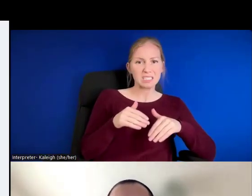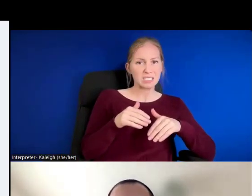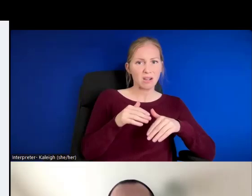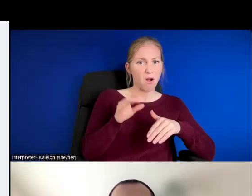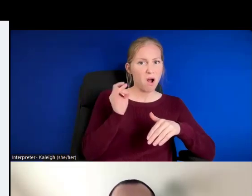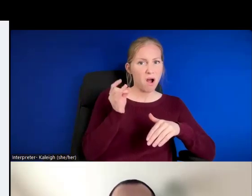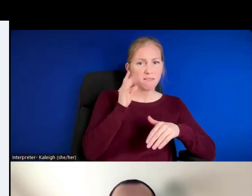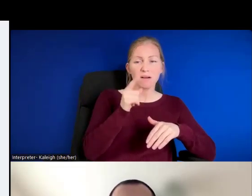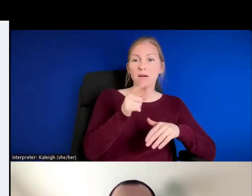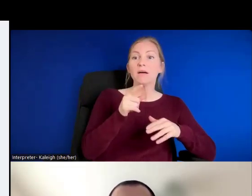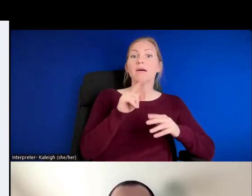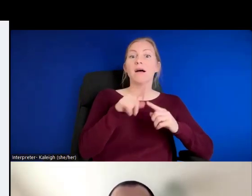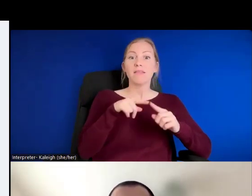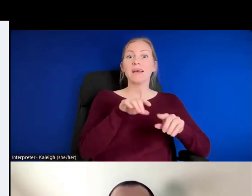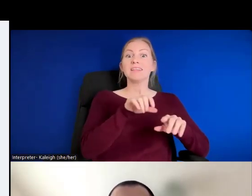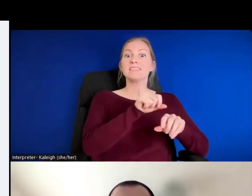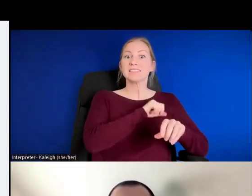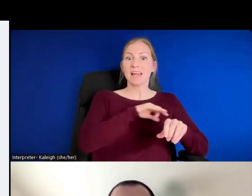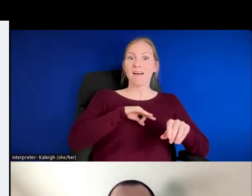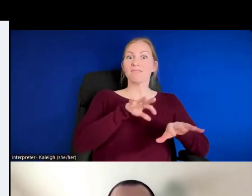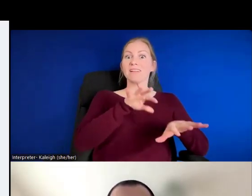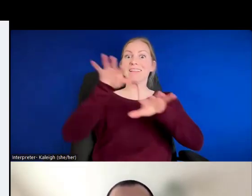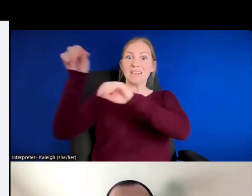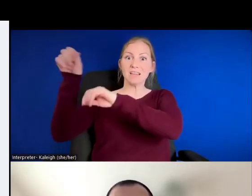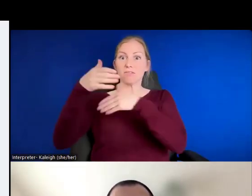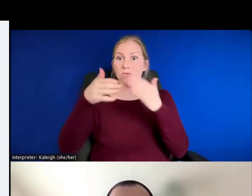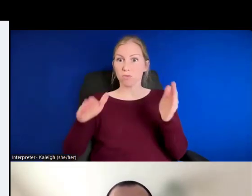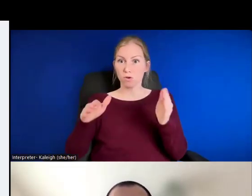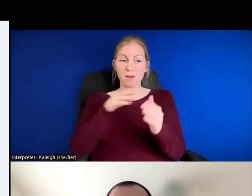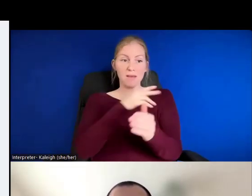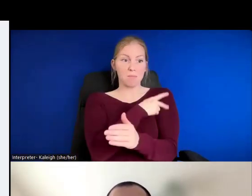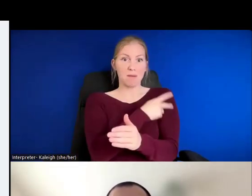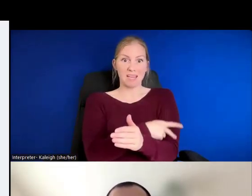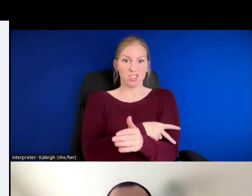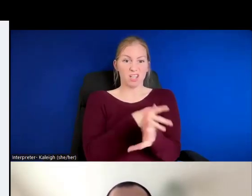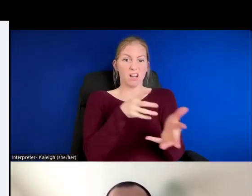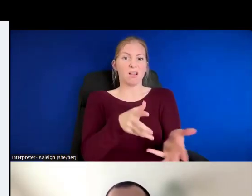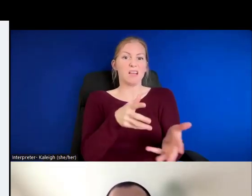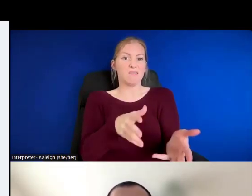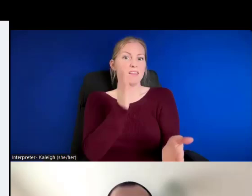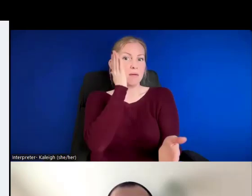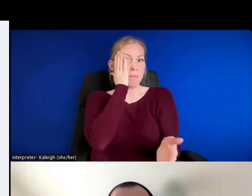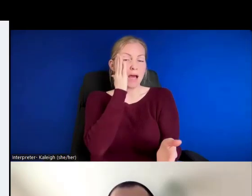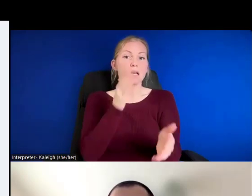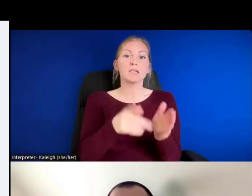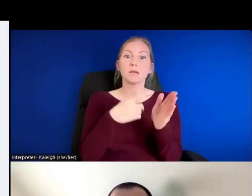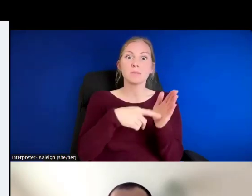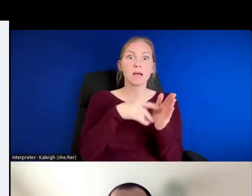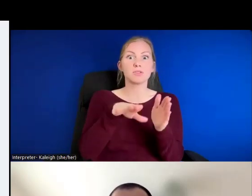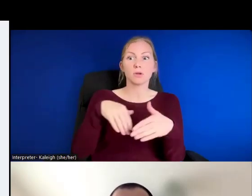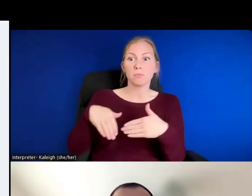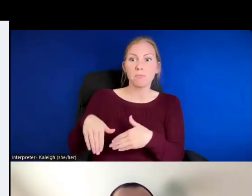the room and leaves the patients on their bed, sometimes with their pants